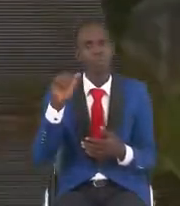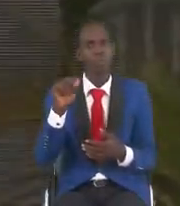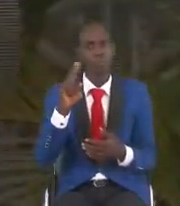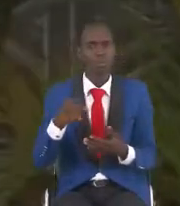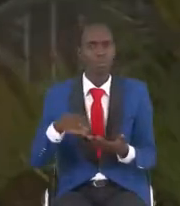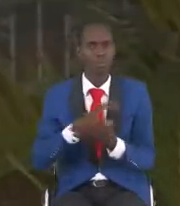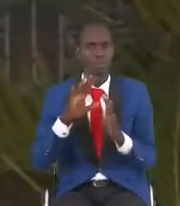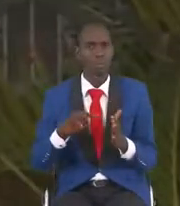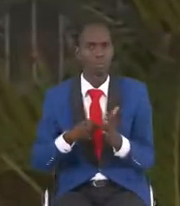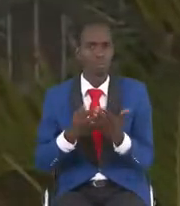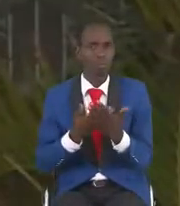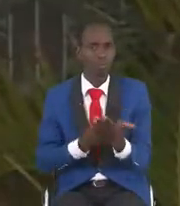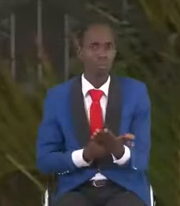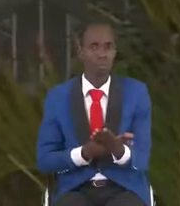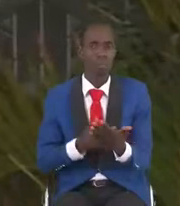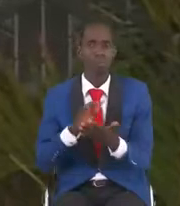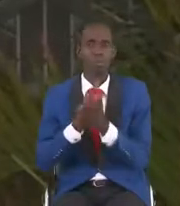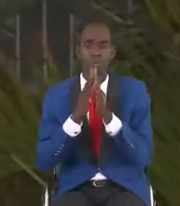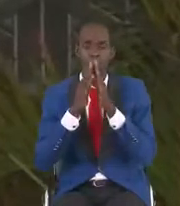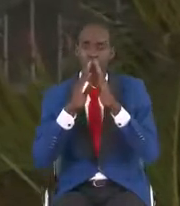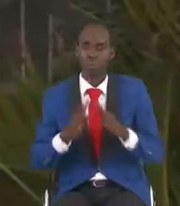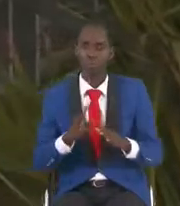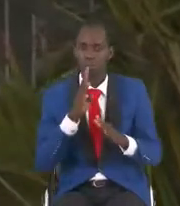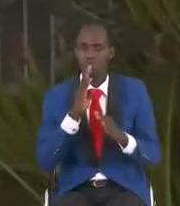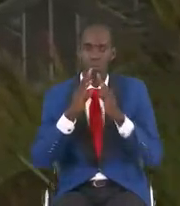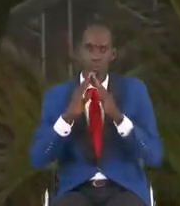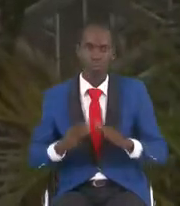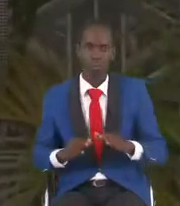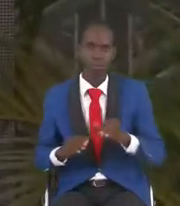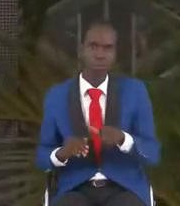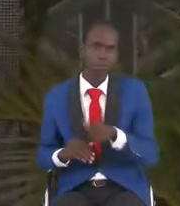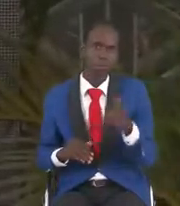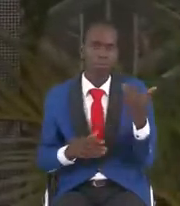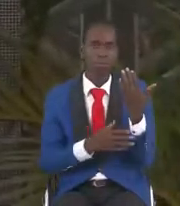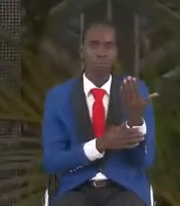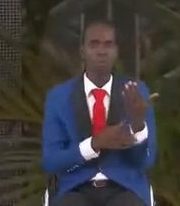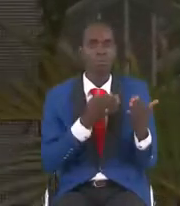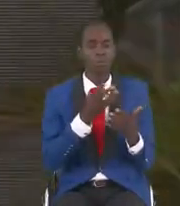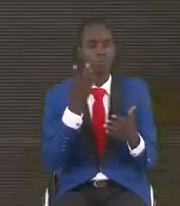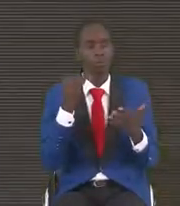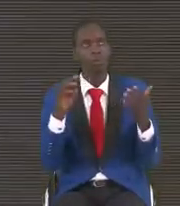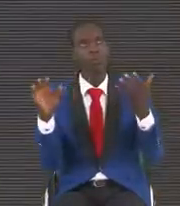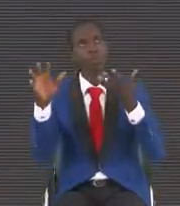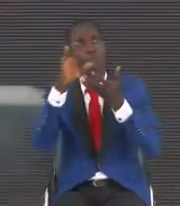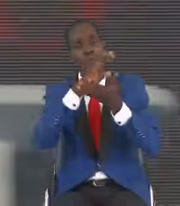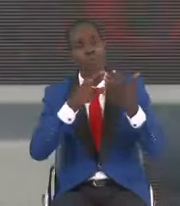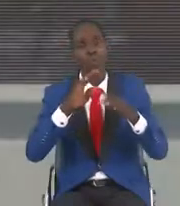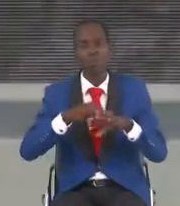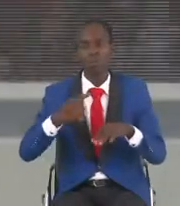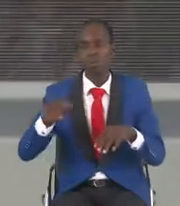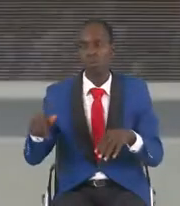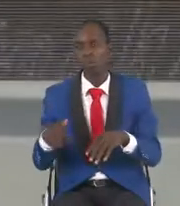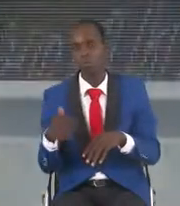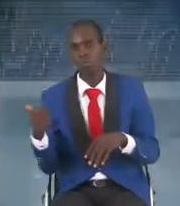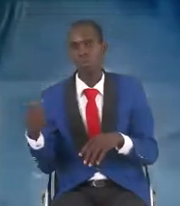morning? Peace be still. On the one hand, there was the storm. On the other hand, the